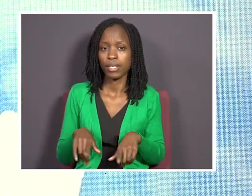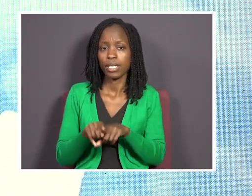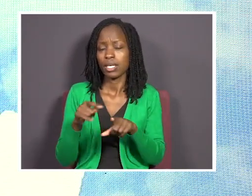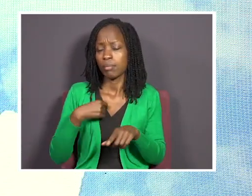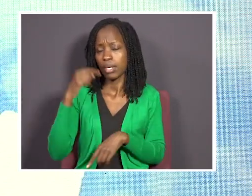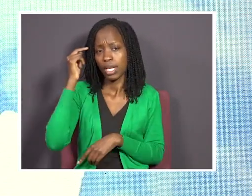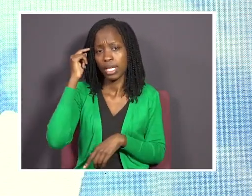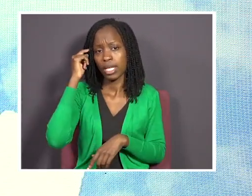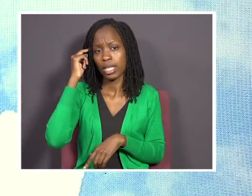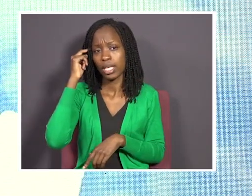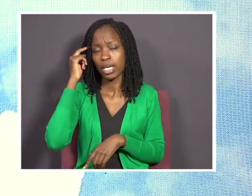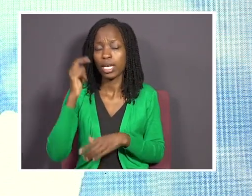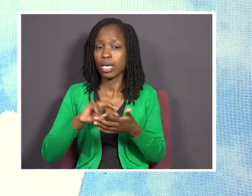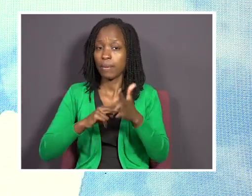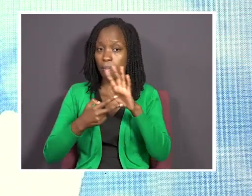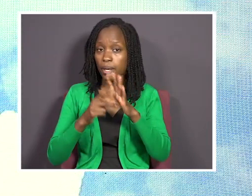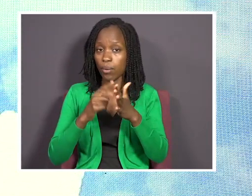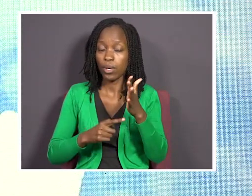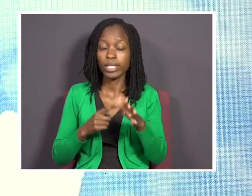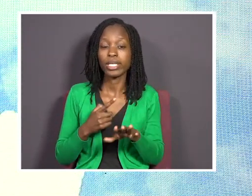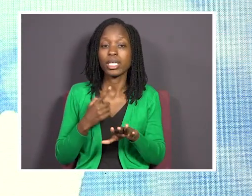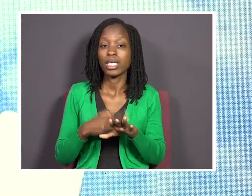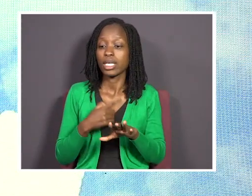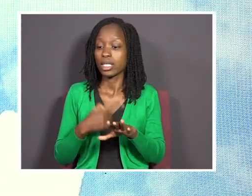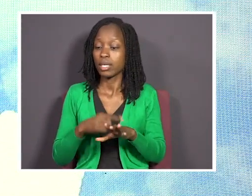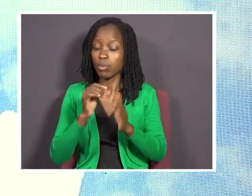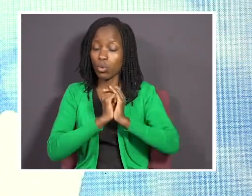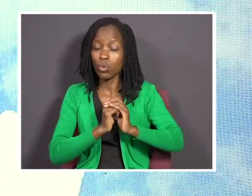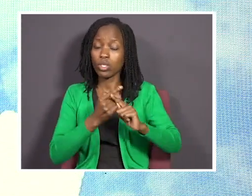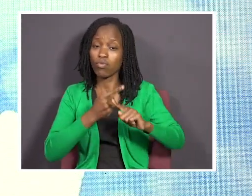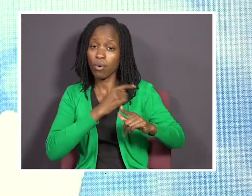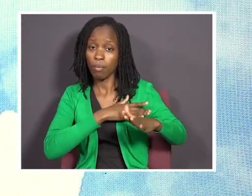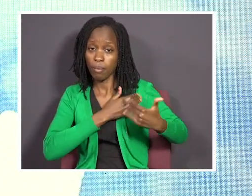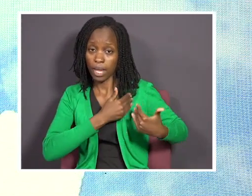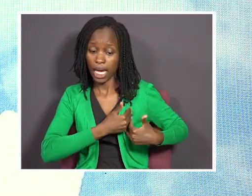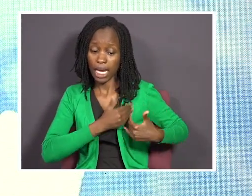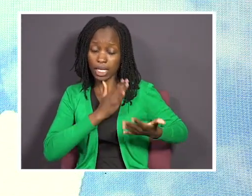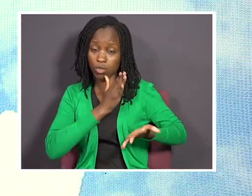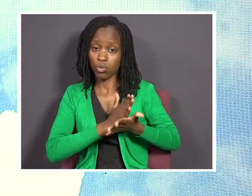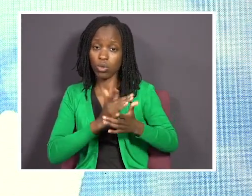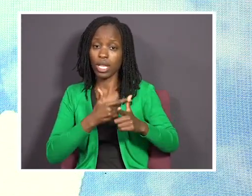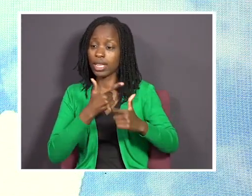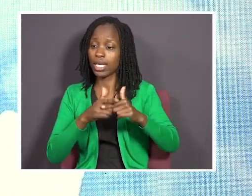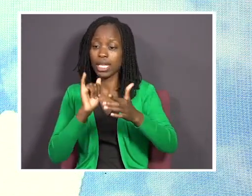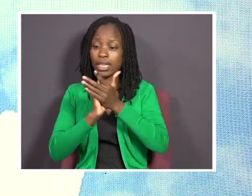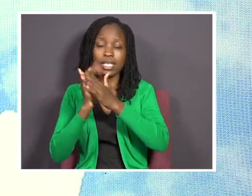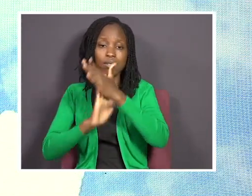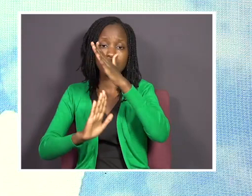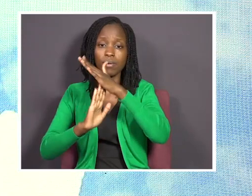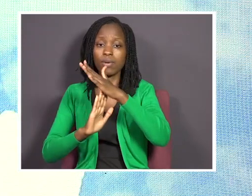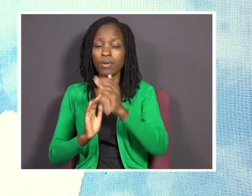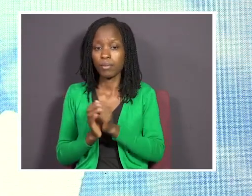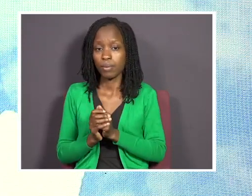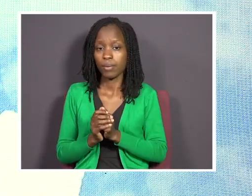And I think it is to say that when it is coming from the heart, that's the ultimate. When it is coming from